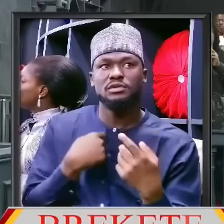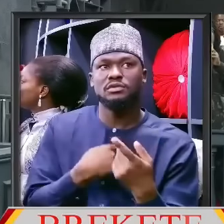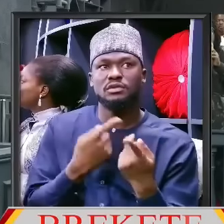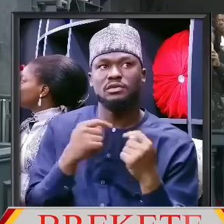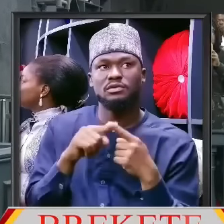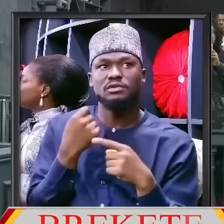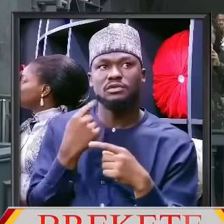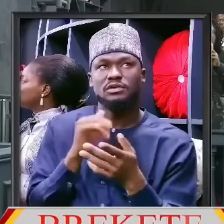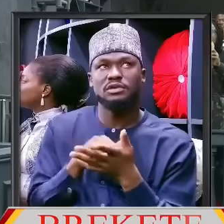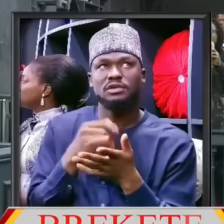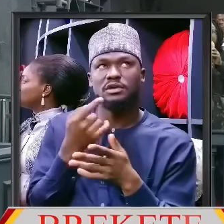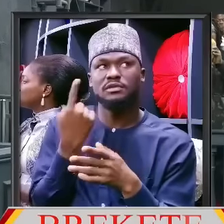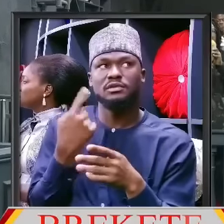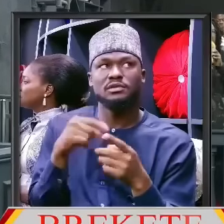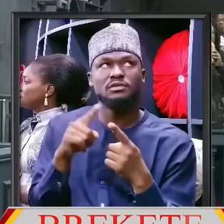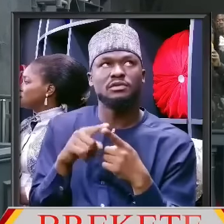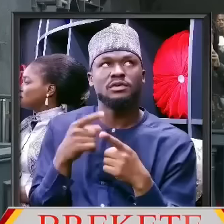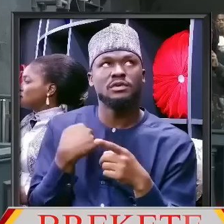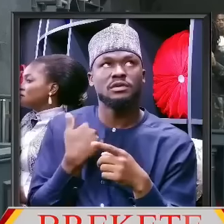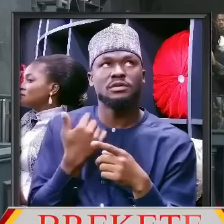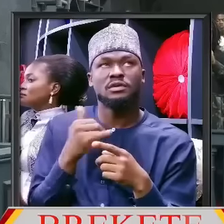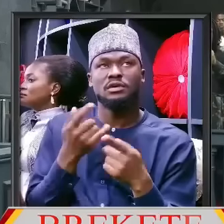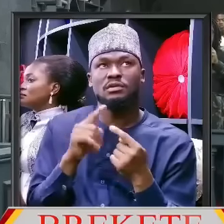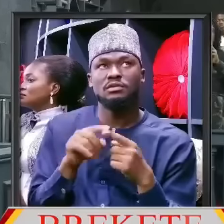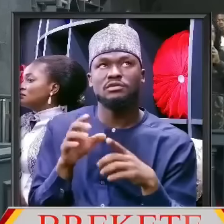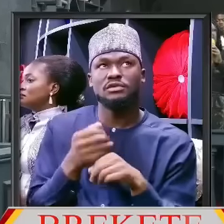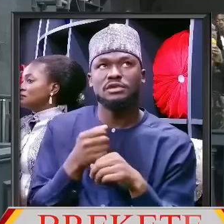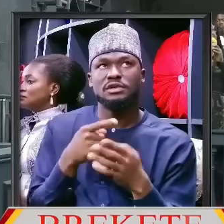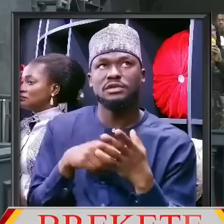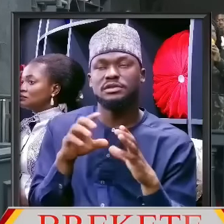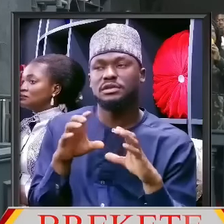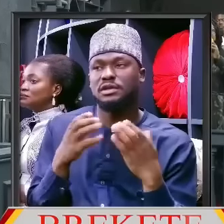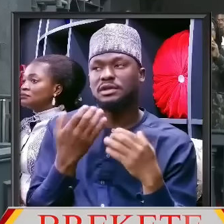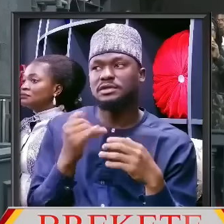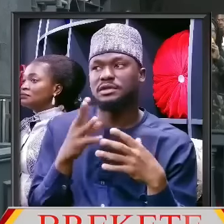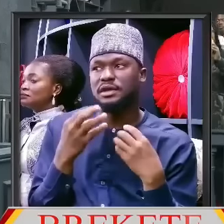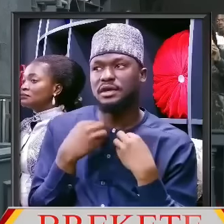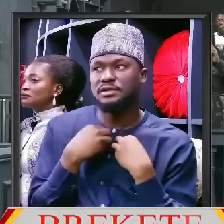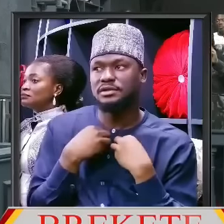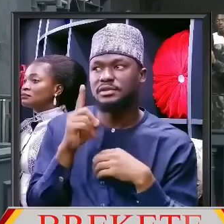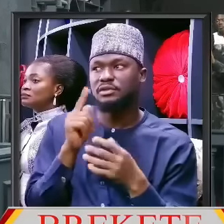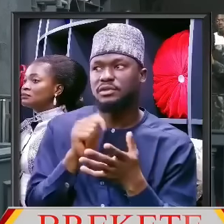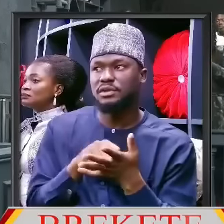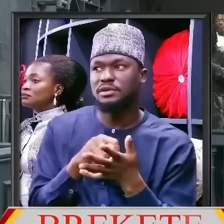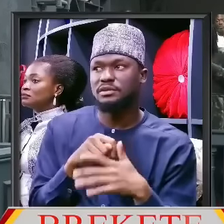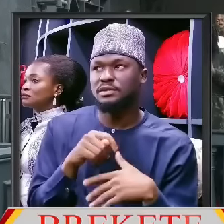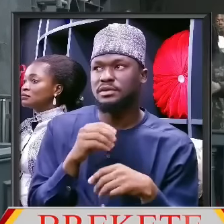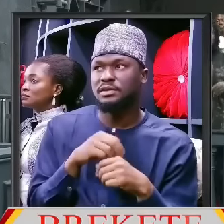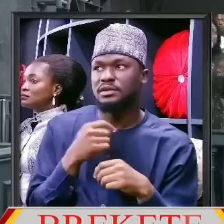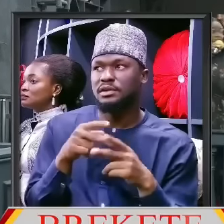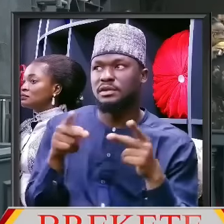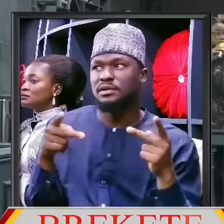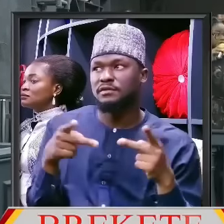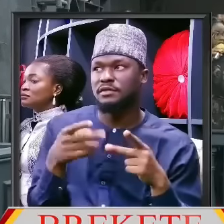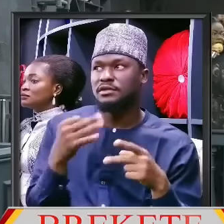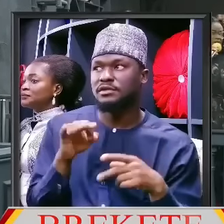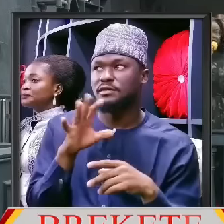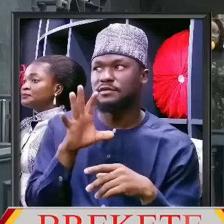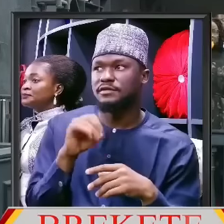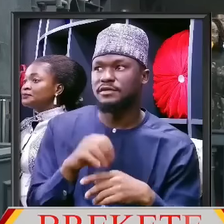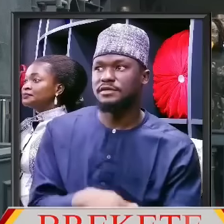say because when they come carry that class, they admitted 1,000 in the place of